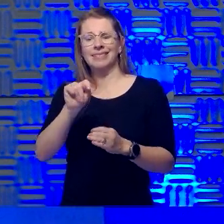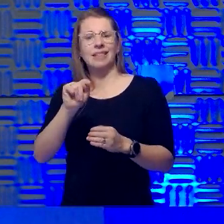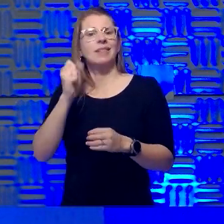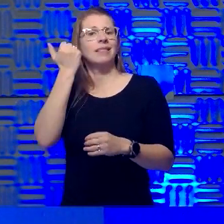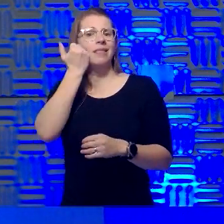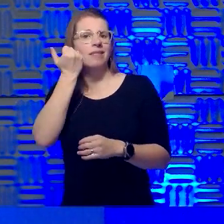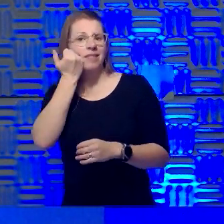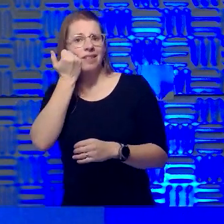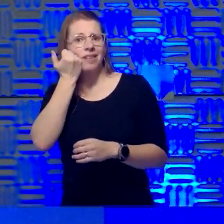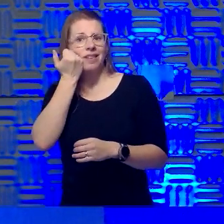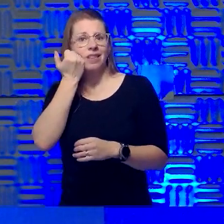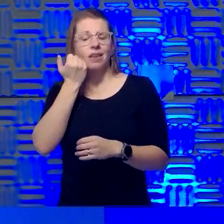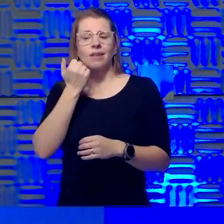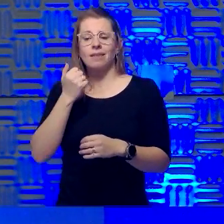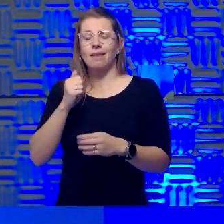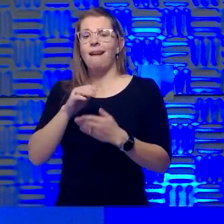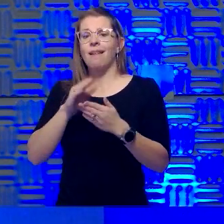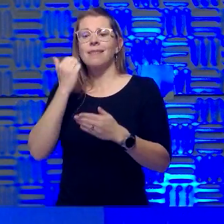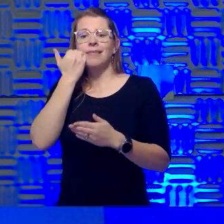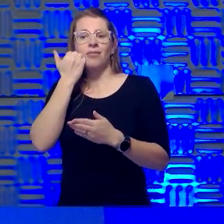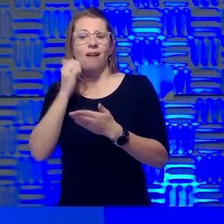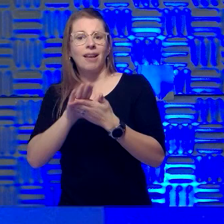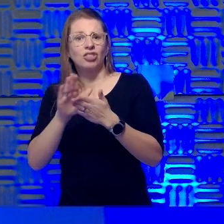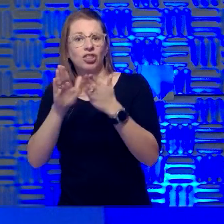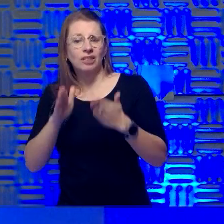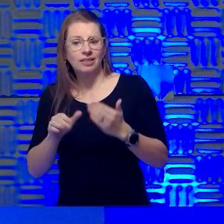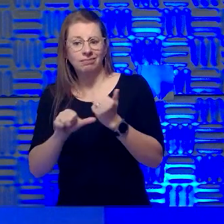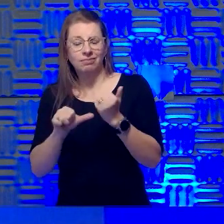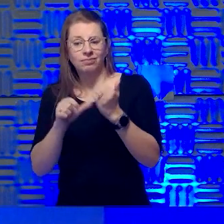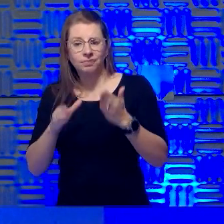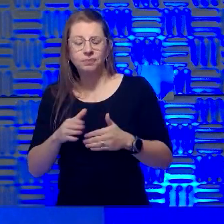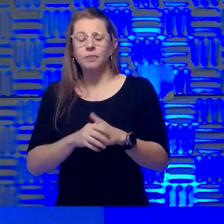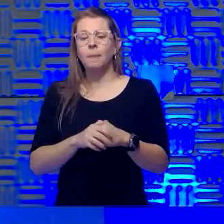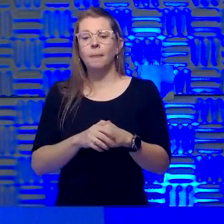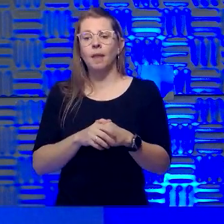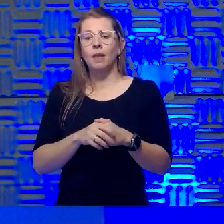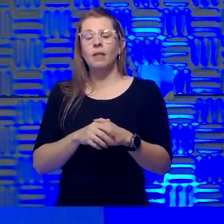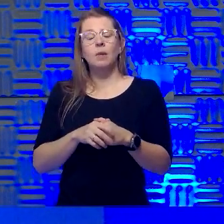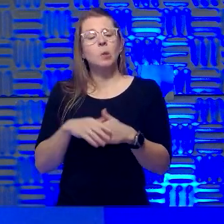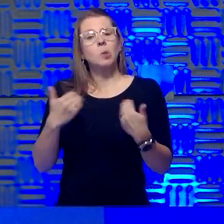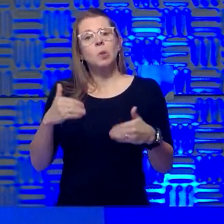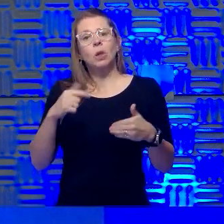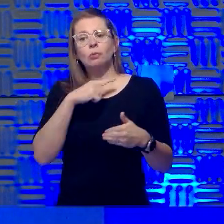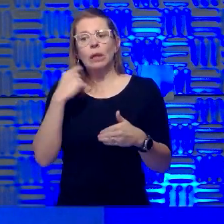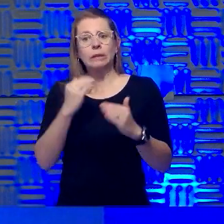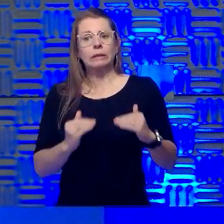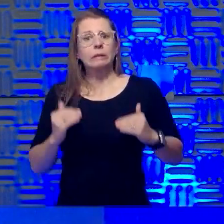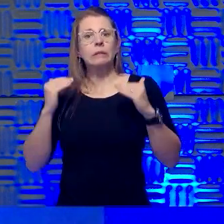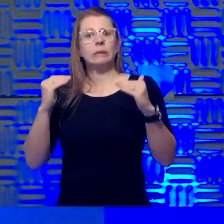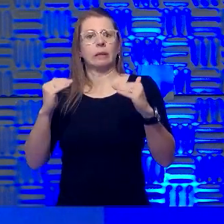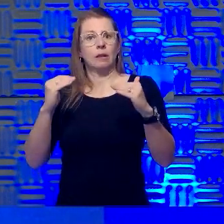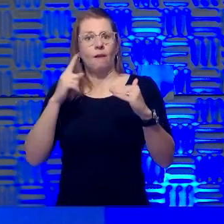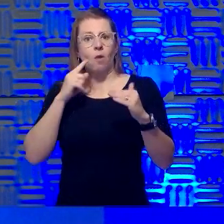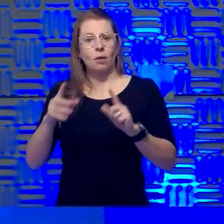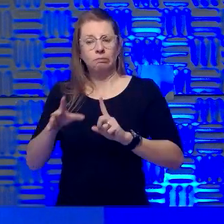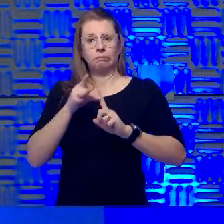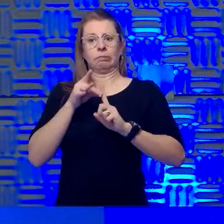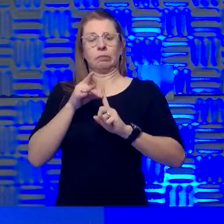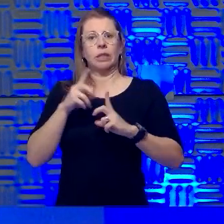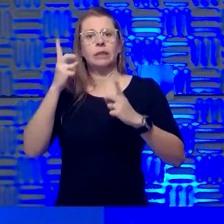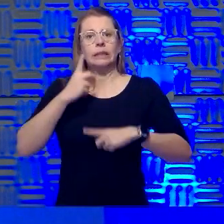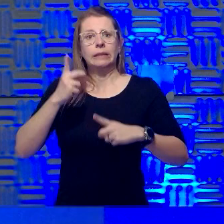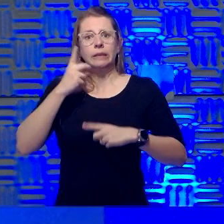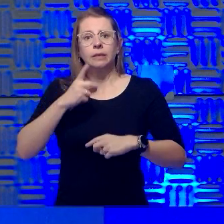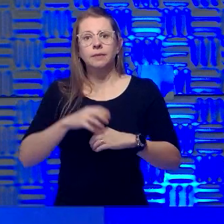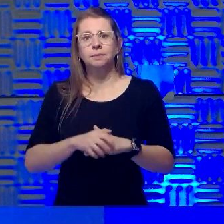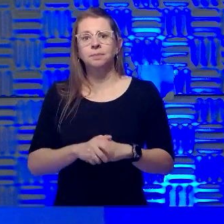dental hygienists, are probably the highest risks to spread and or get the disease. So hopefully there are the